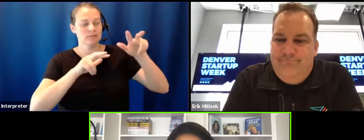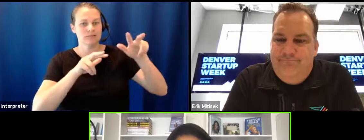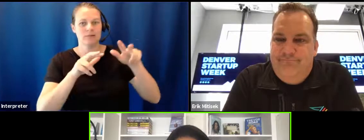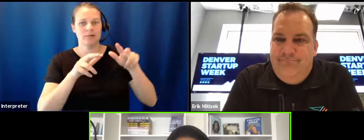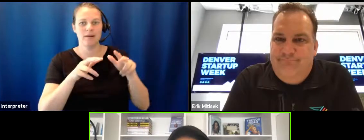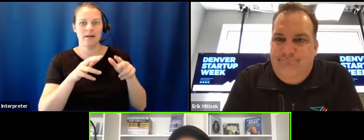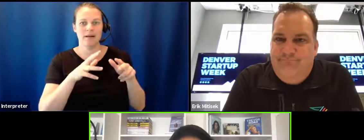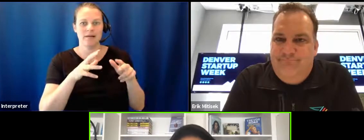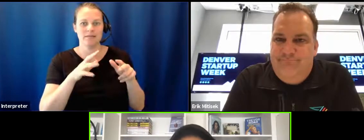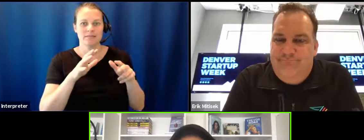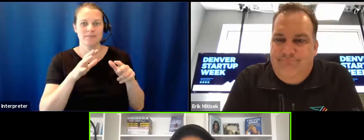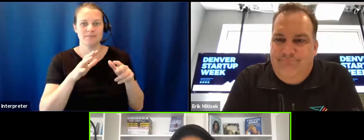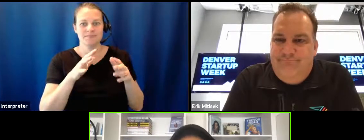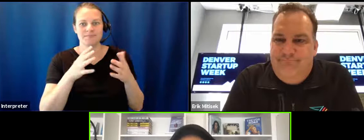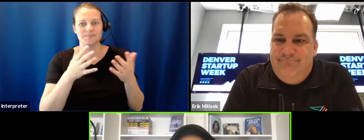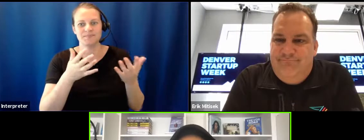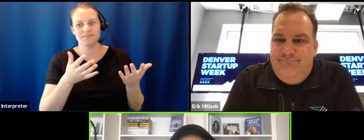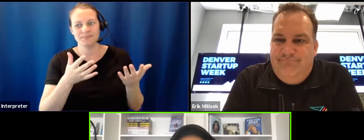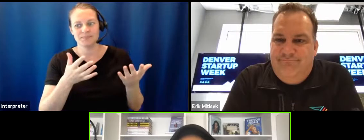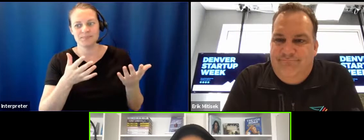to your question,